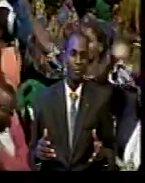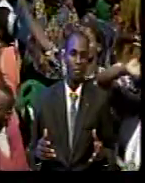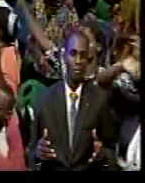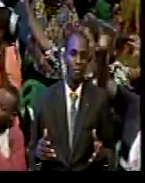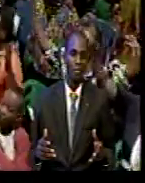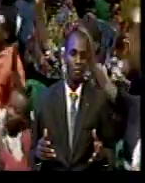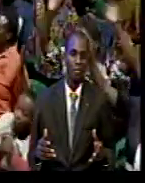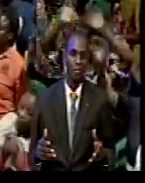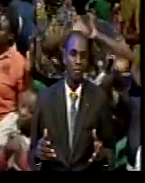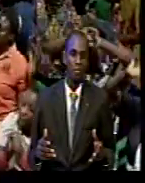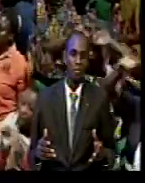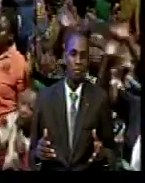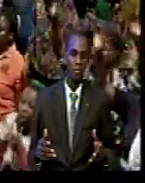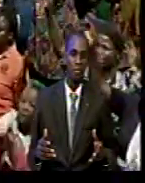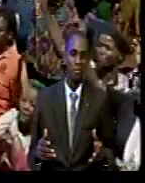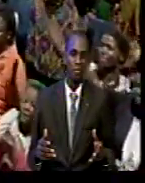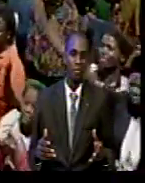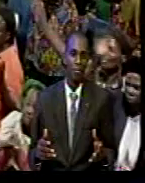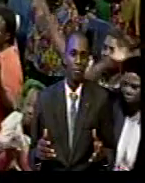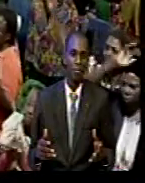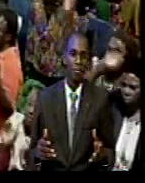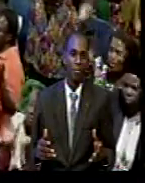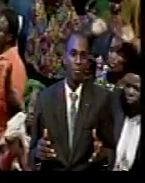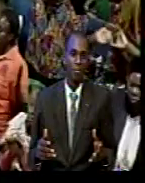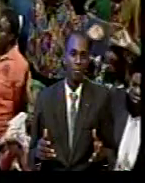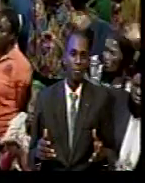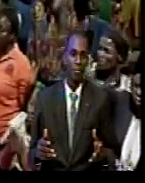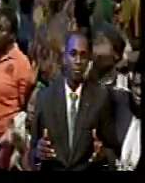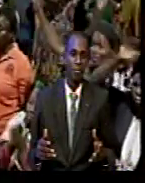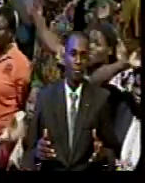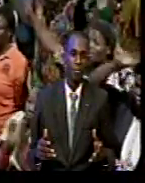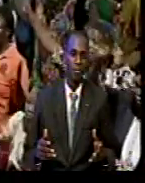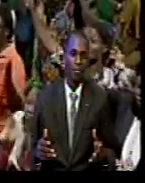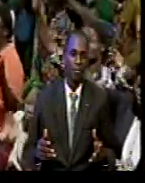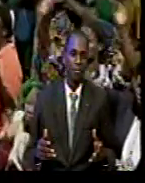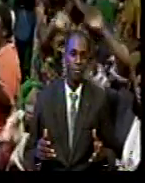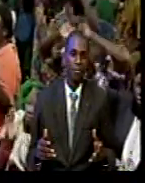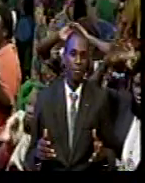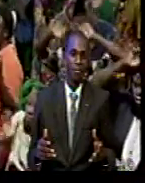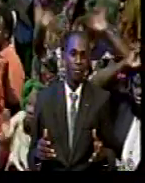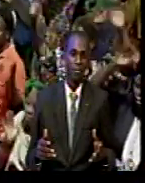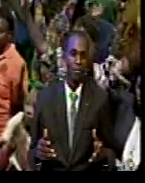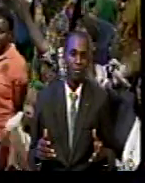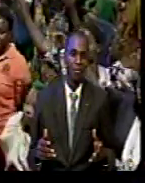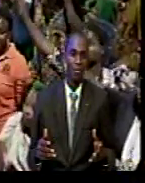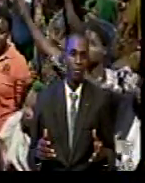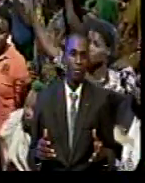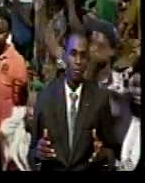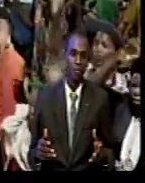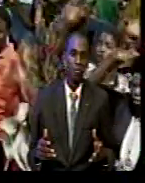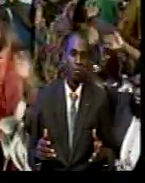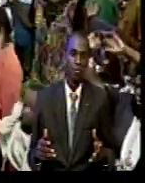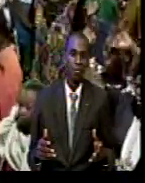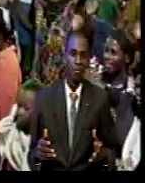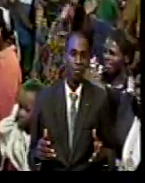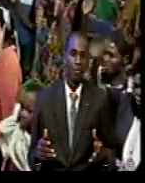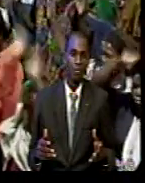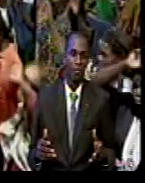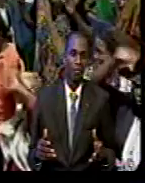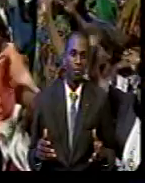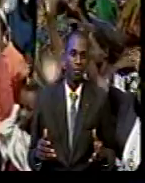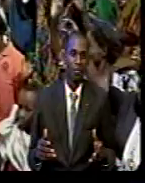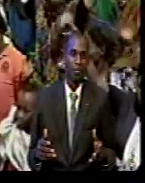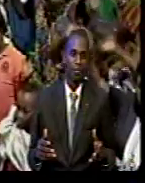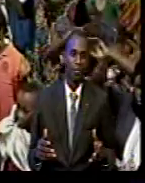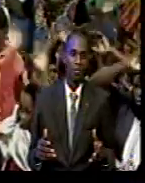swearing, diabetes, frequent urinating, so many things the Lord have done.